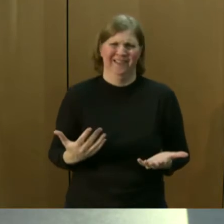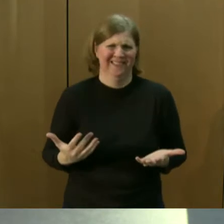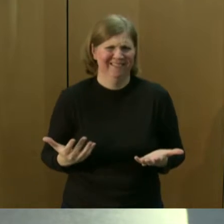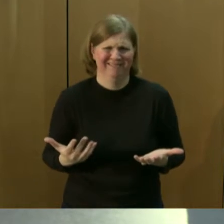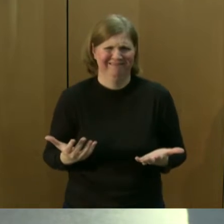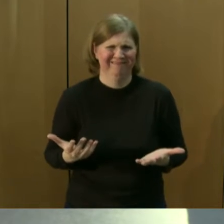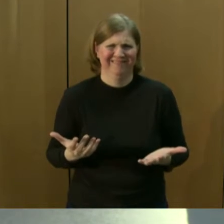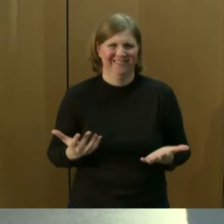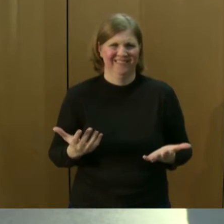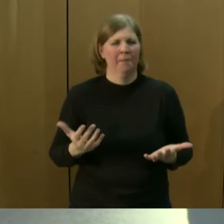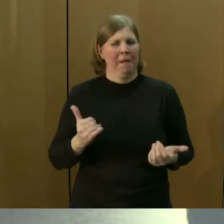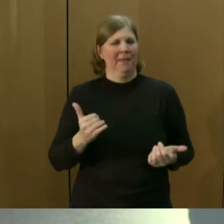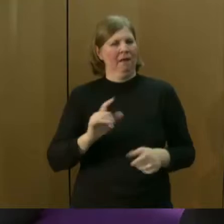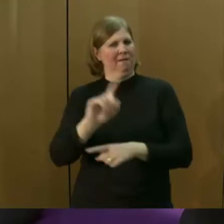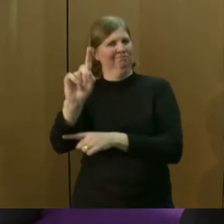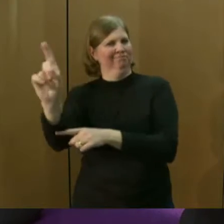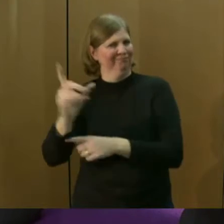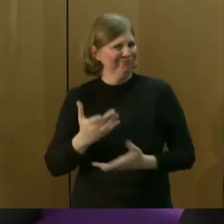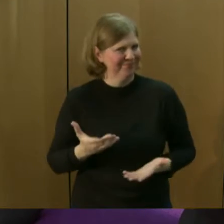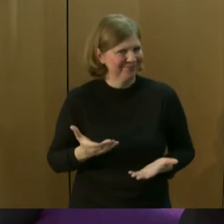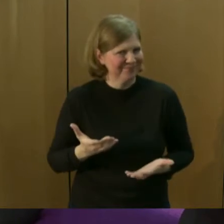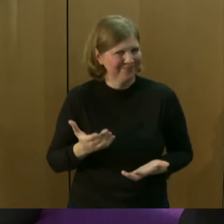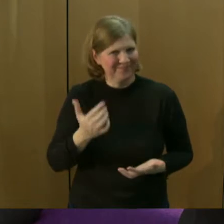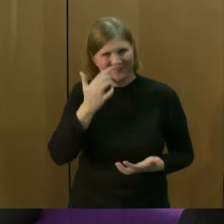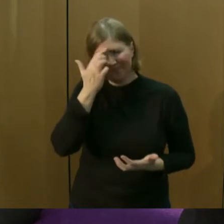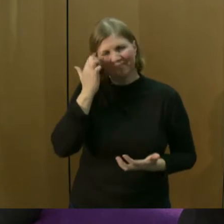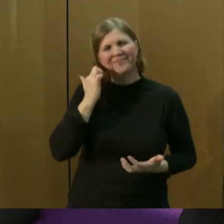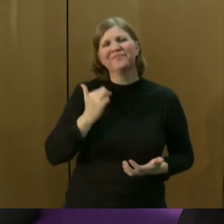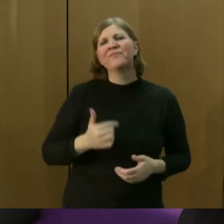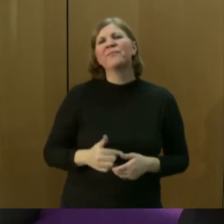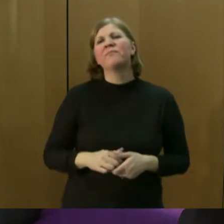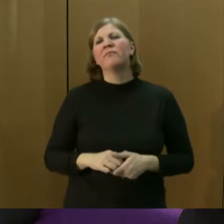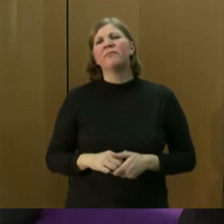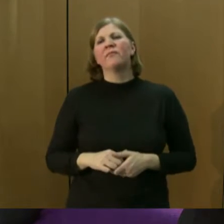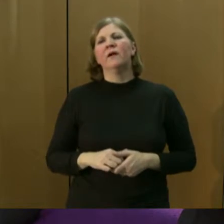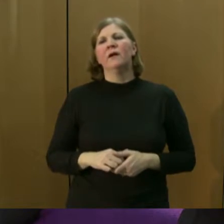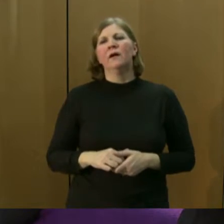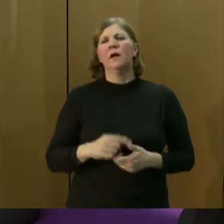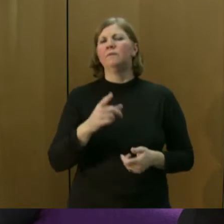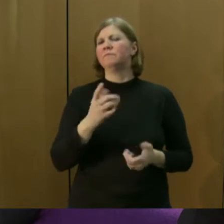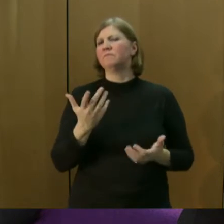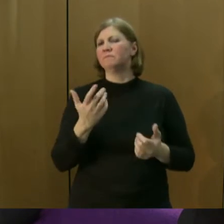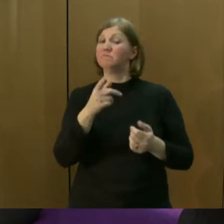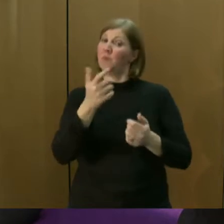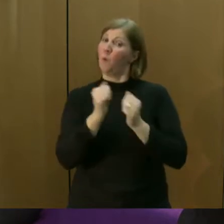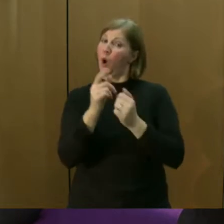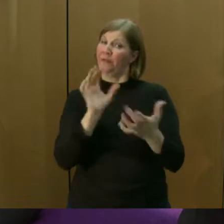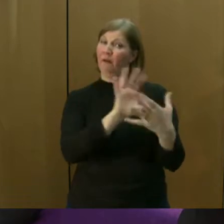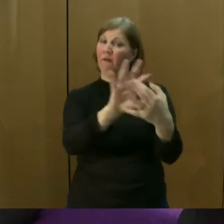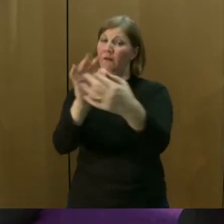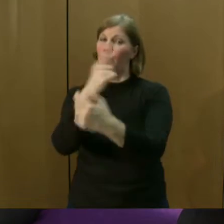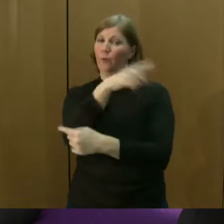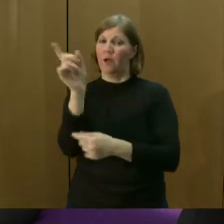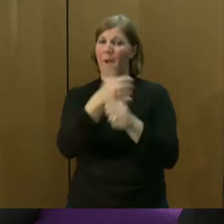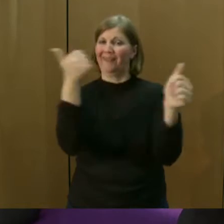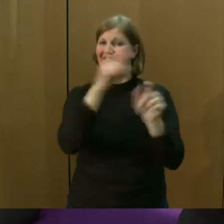other companies potentially who've come up and what option they chose, because as Barry mentioned, you can end up with 8 cast members in one flat,